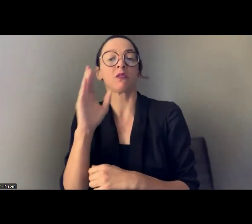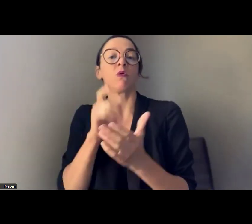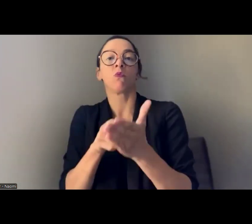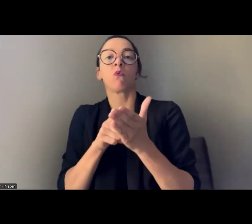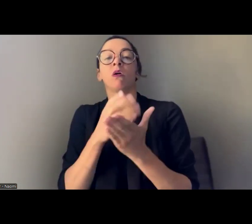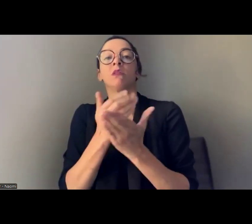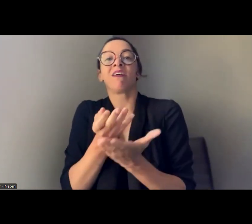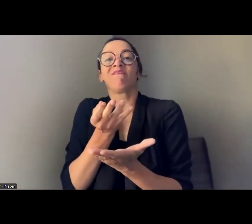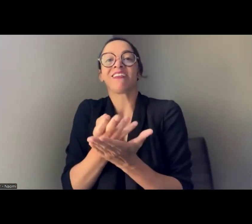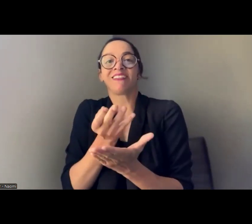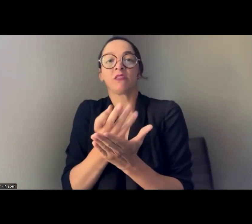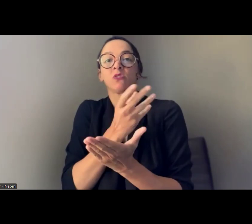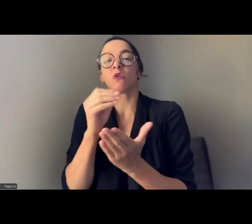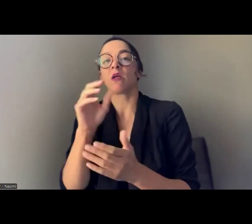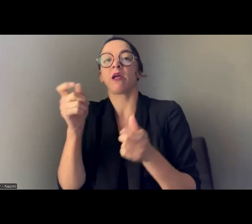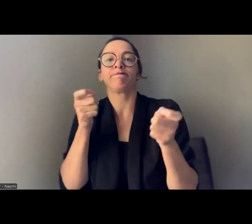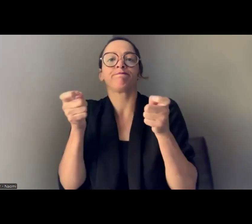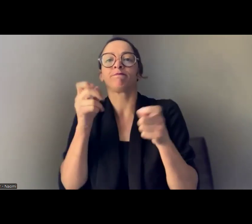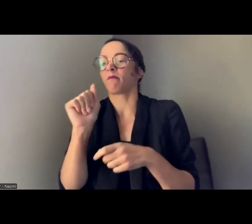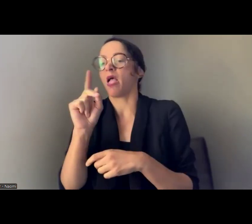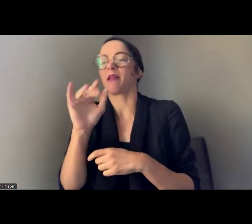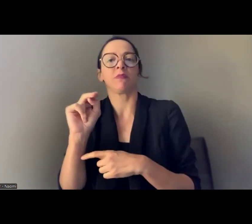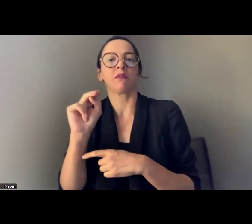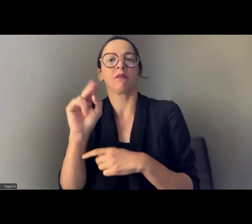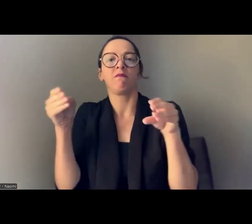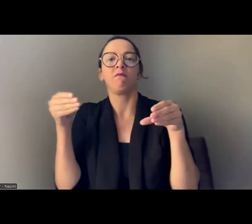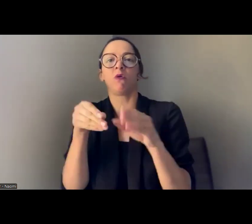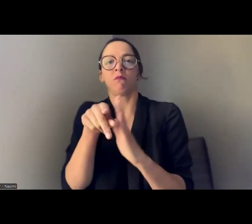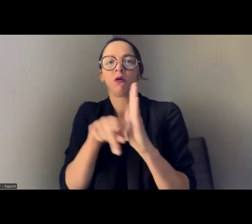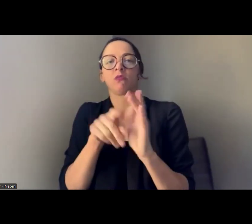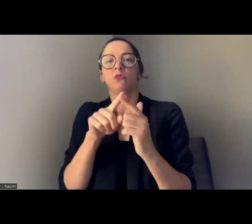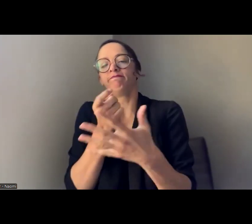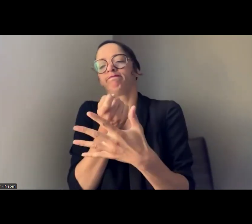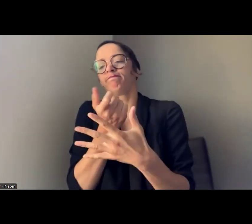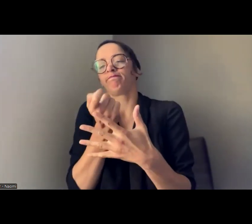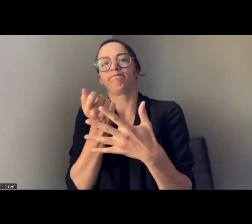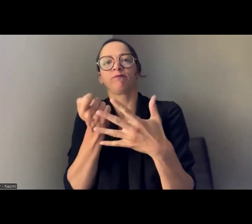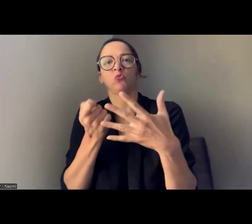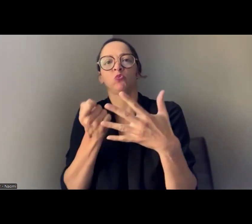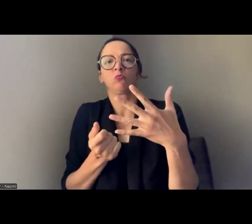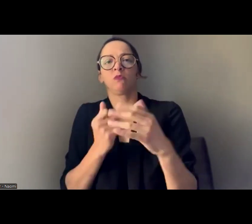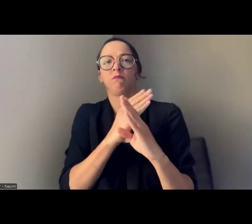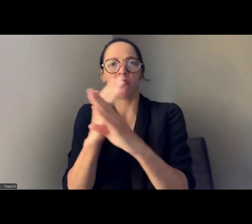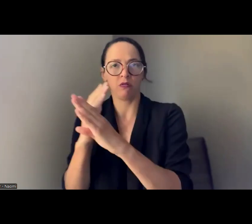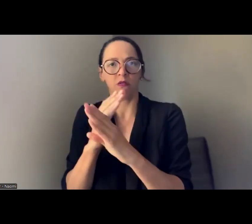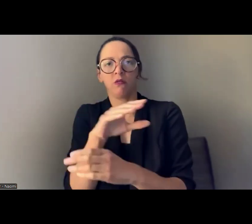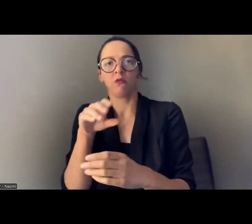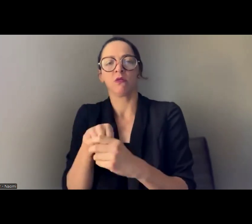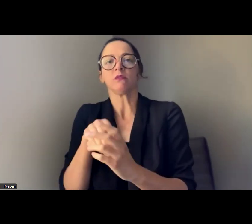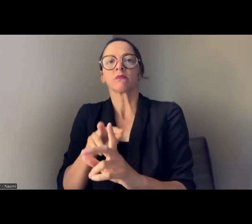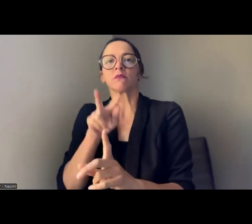administrative focus policies that remove those barriers, including implementing share of cost reform, expanding